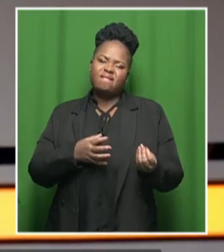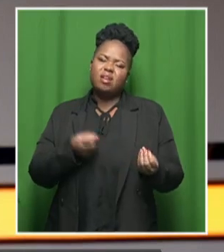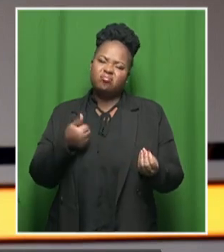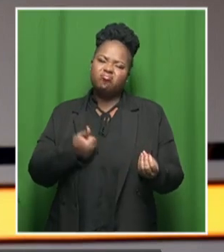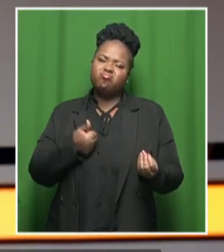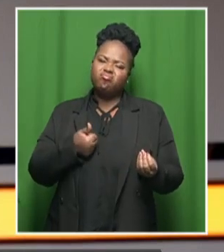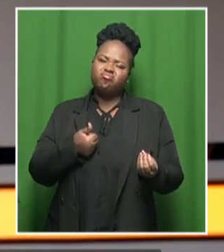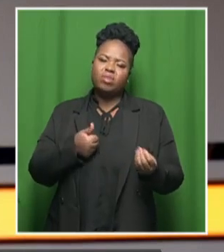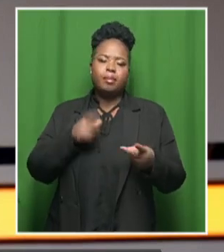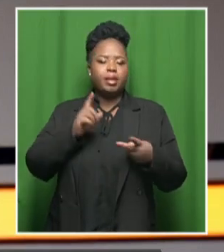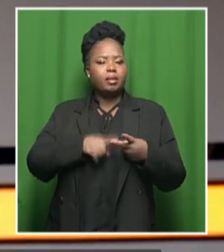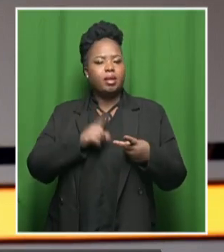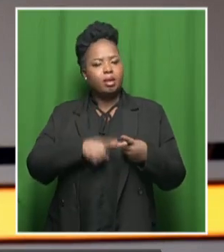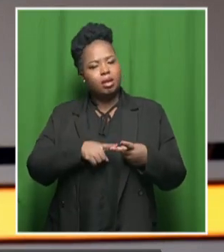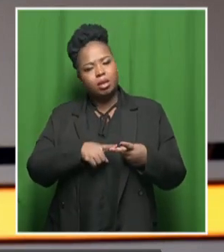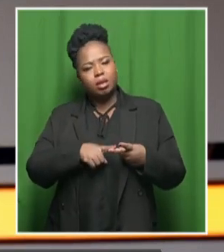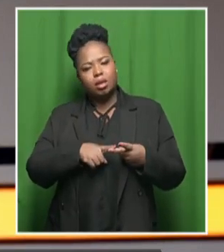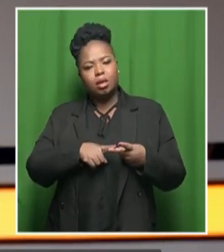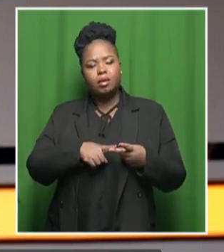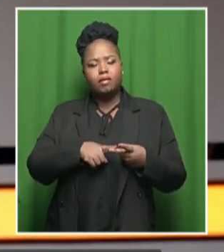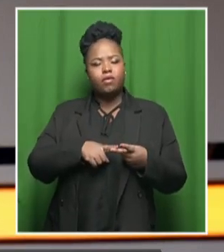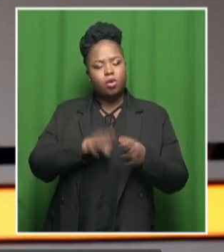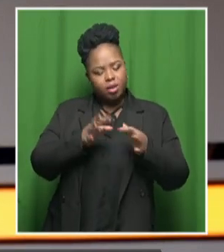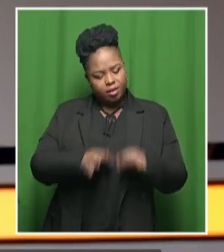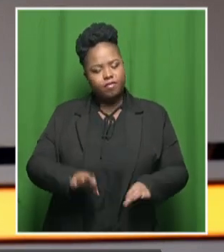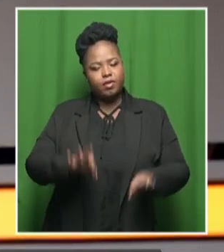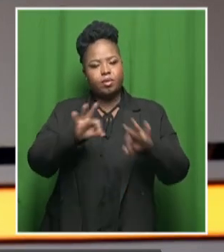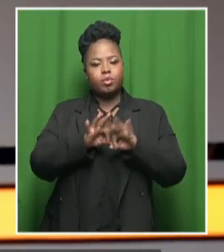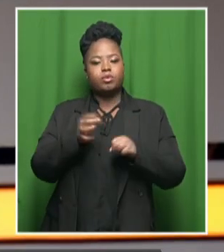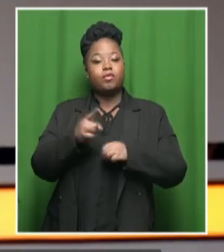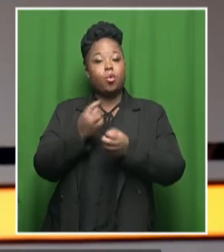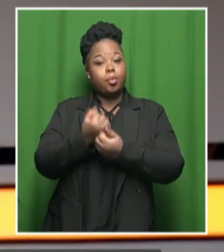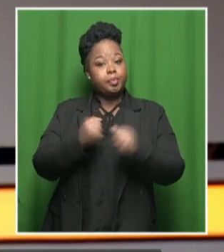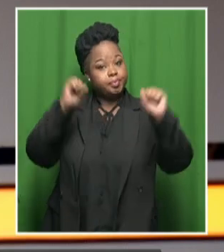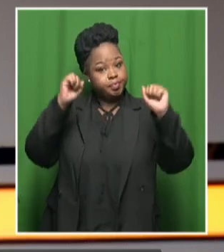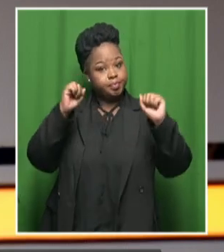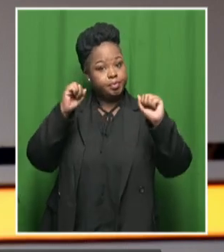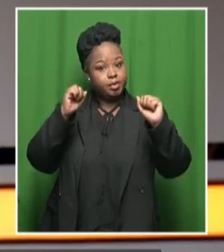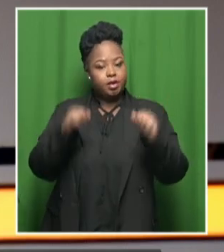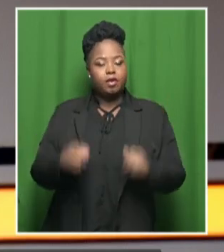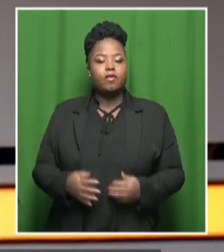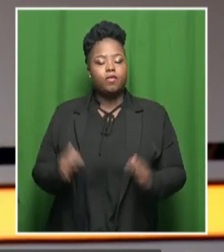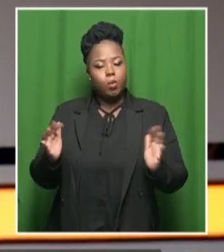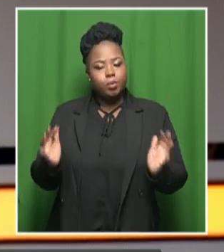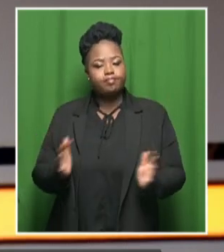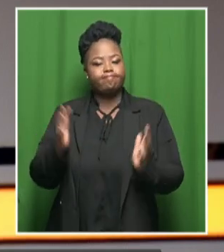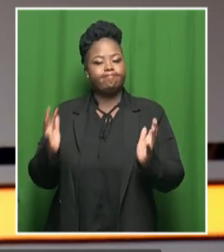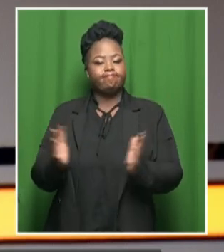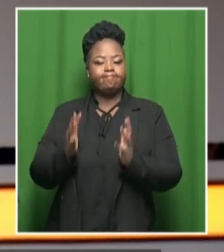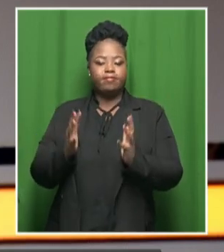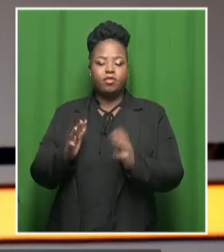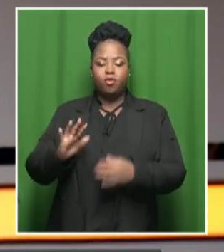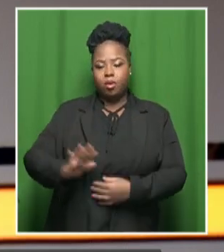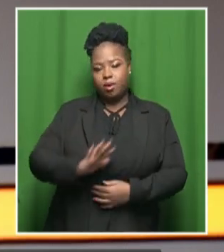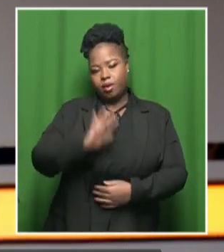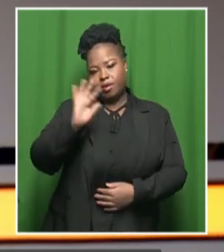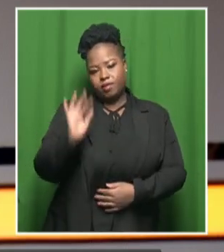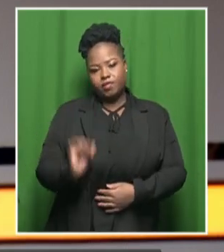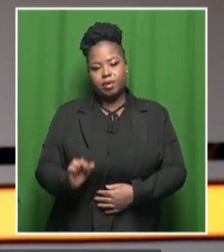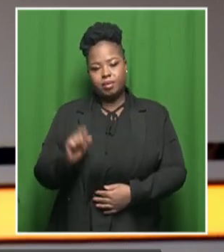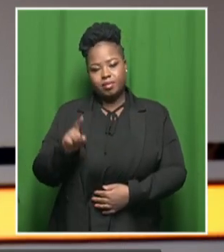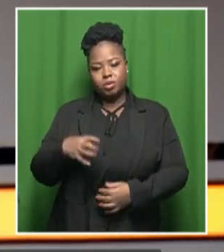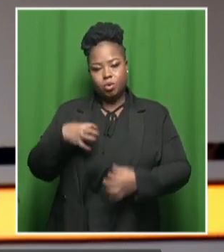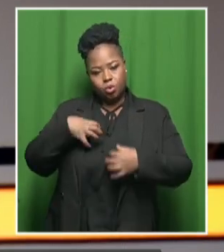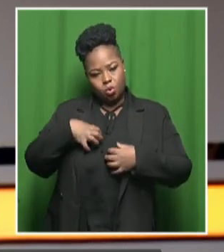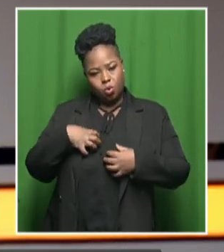value of for liberations, the mobilization for Africa to own